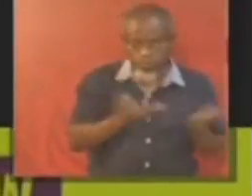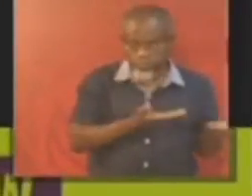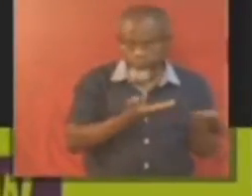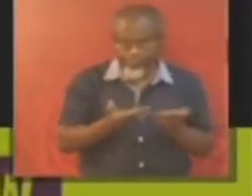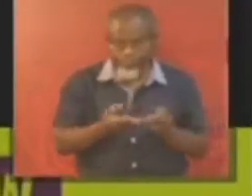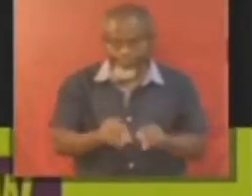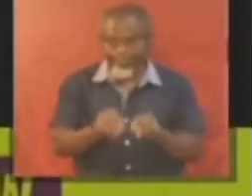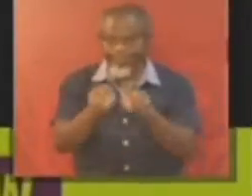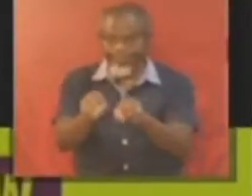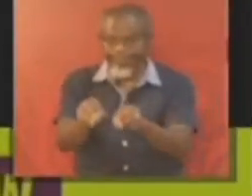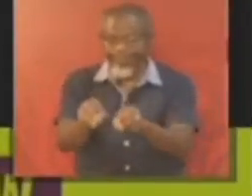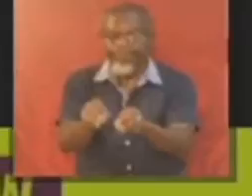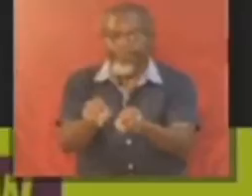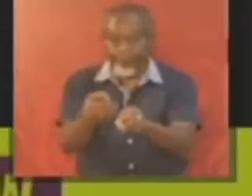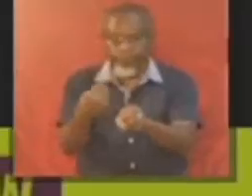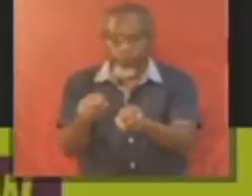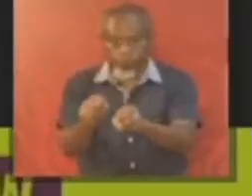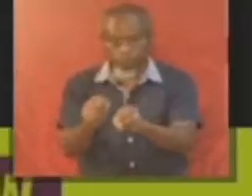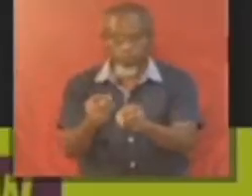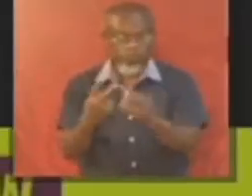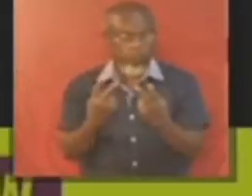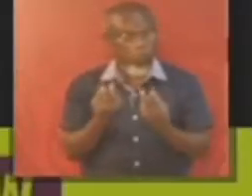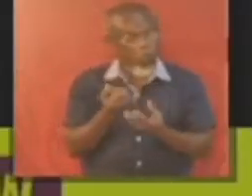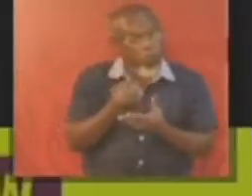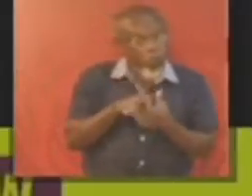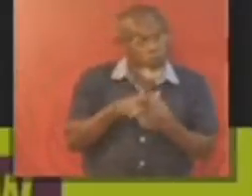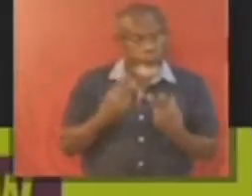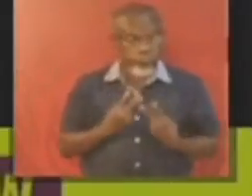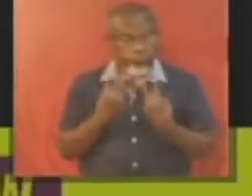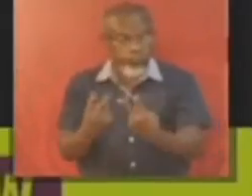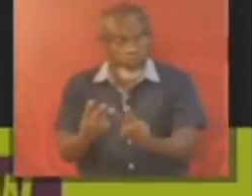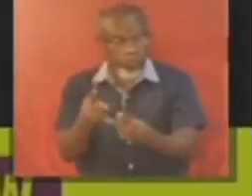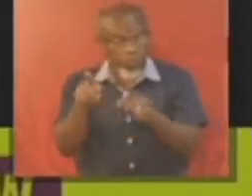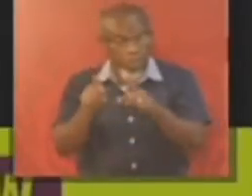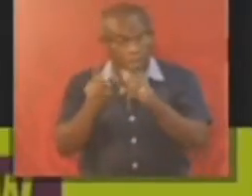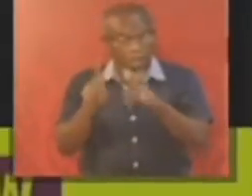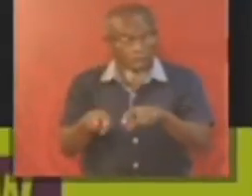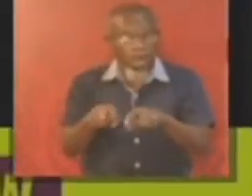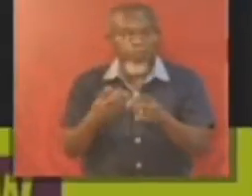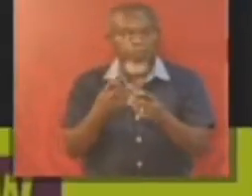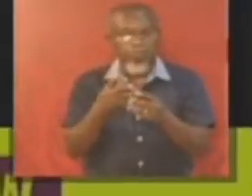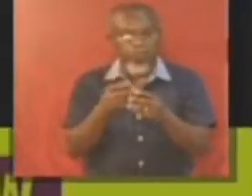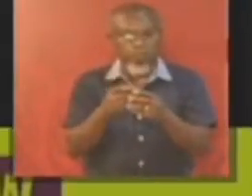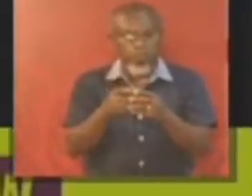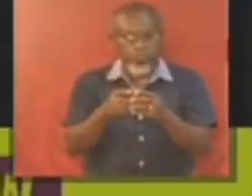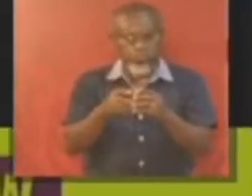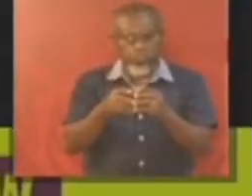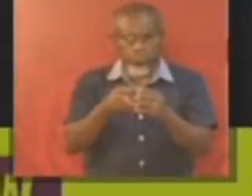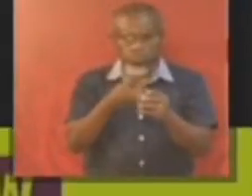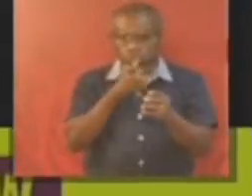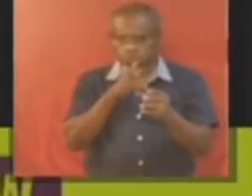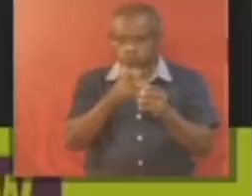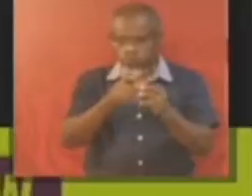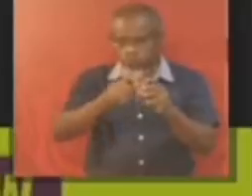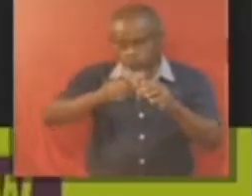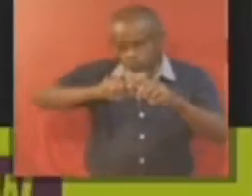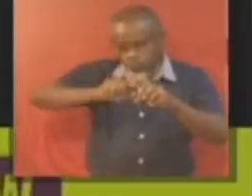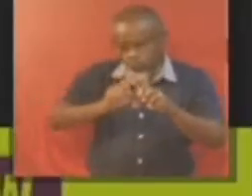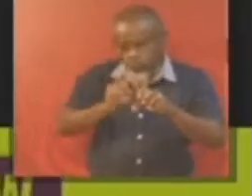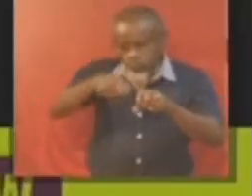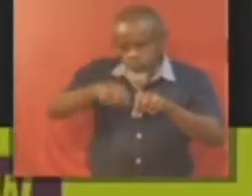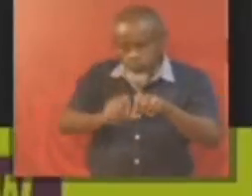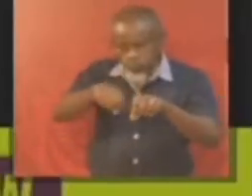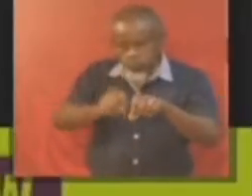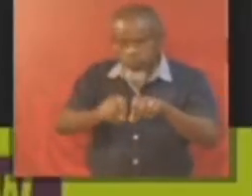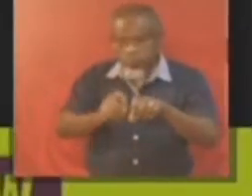distancing. And of course, when people come to your home, like servicemen, the plumber, has come to fix a pipe, don't get in too close. Both of you might be